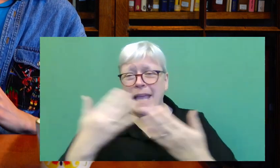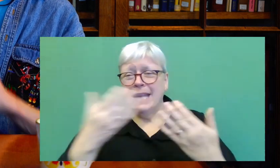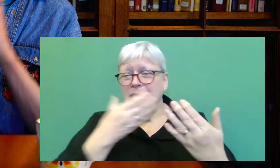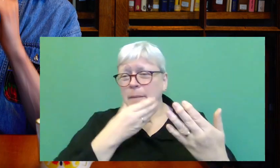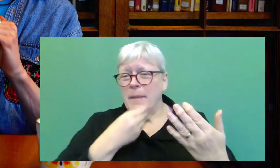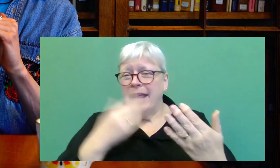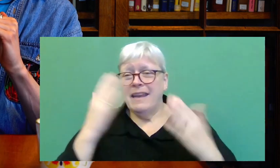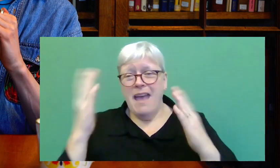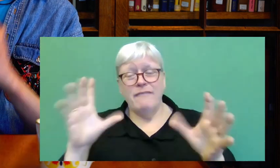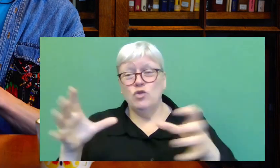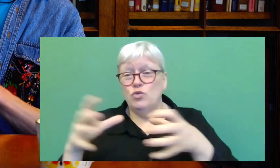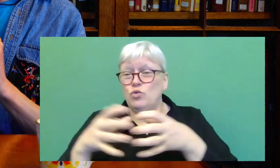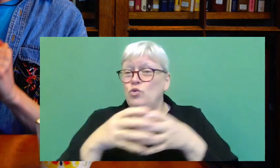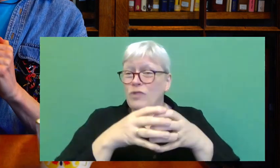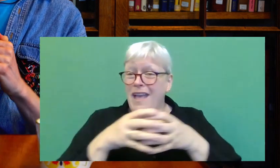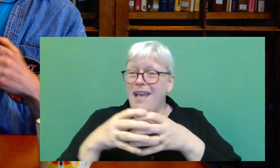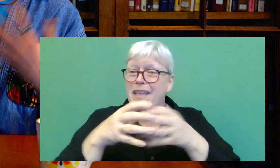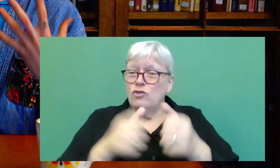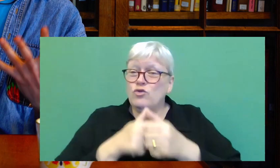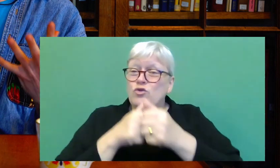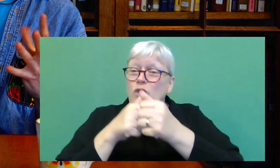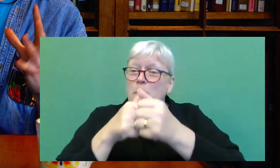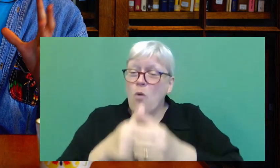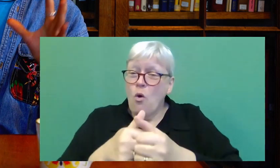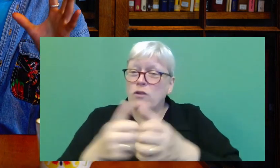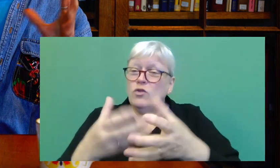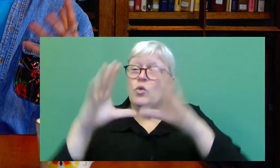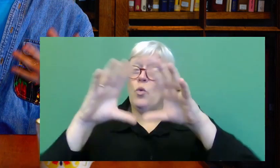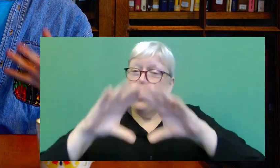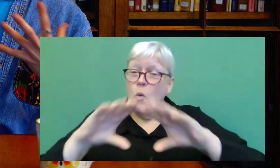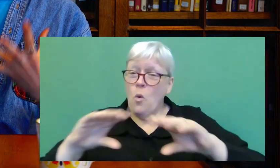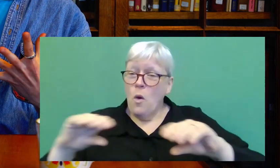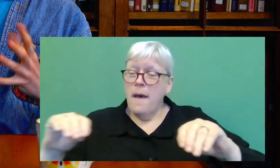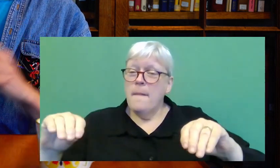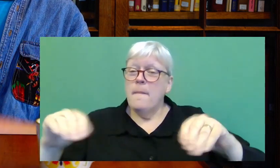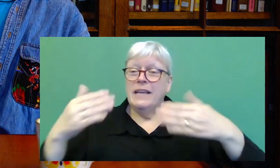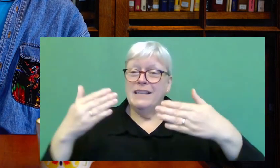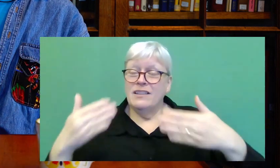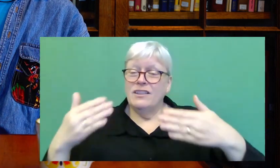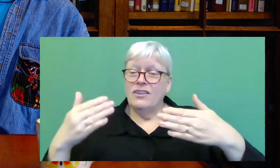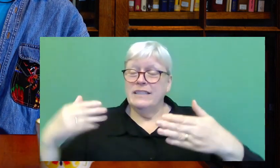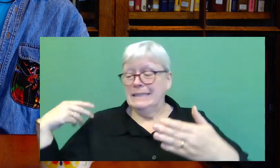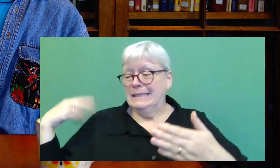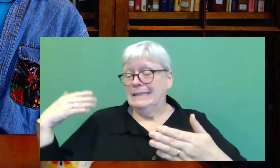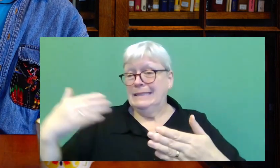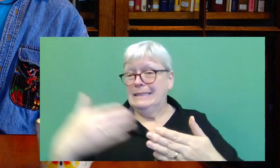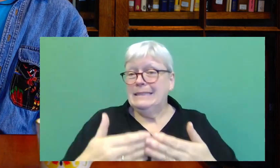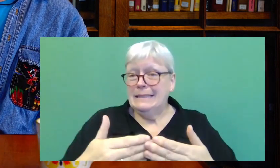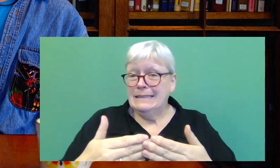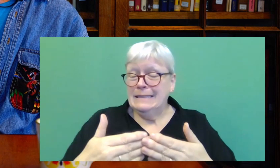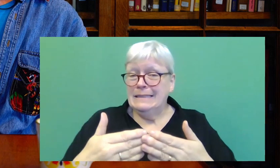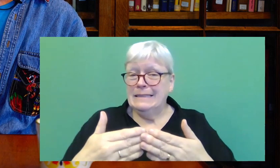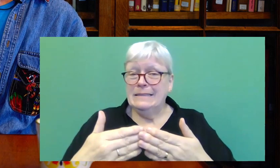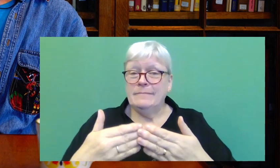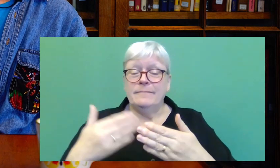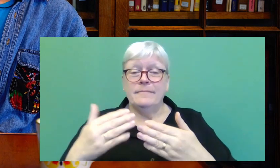it's sometimes, if it hasn't pervaded generations of this sort of more emotionally reserved